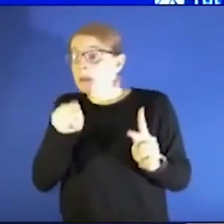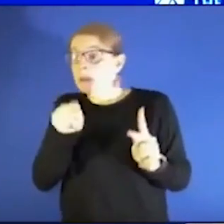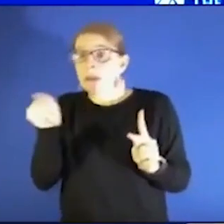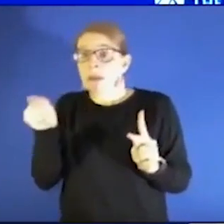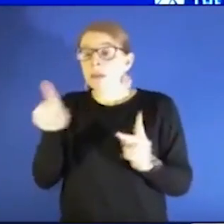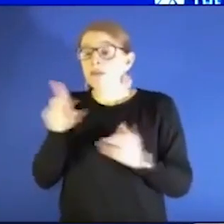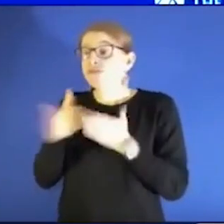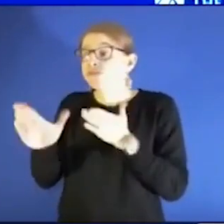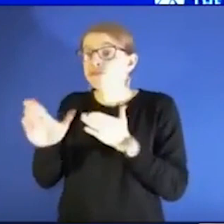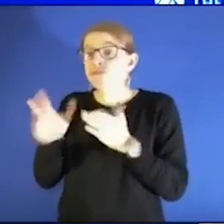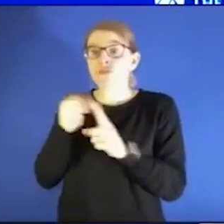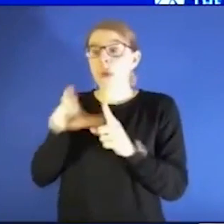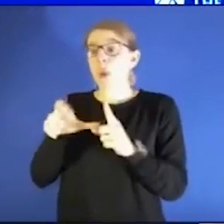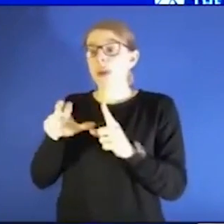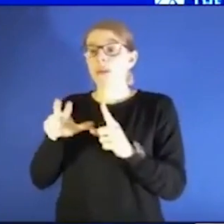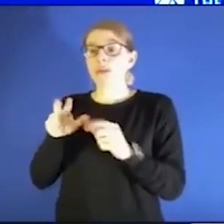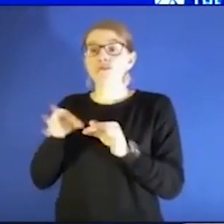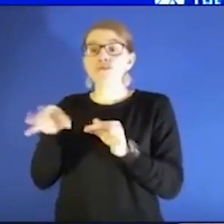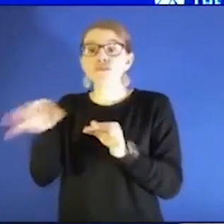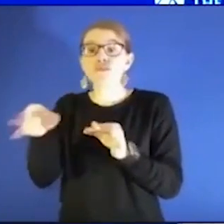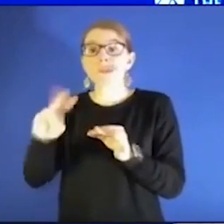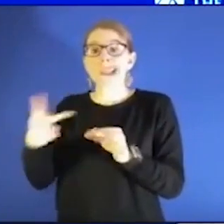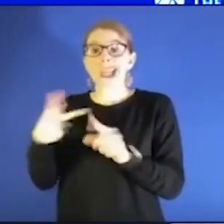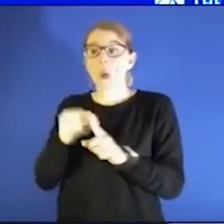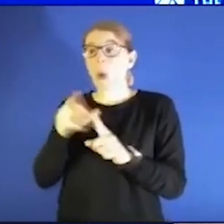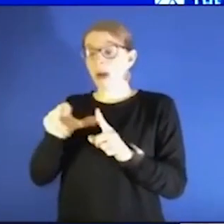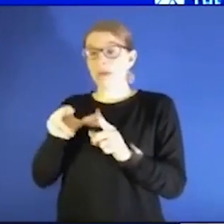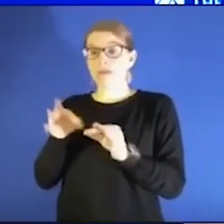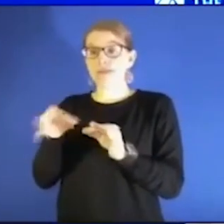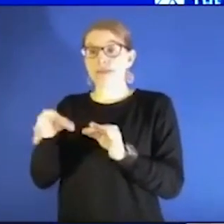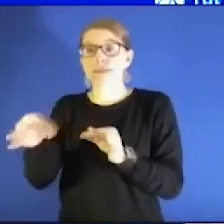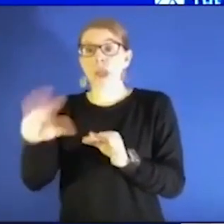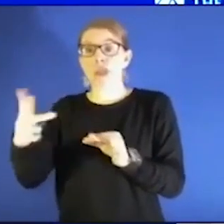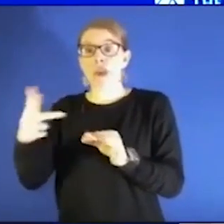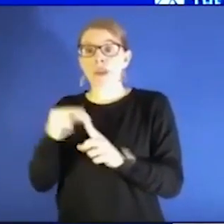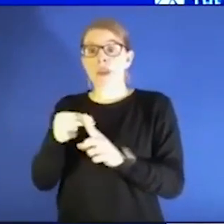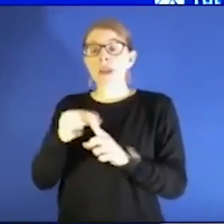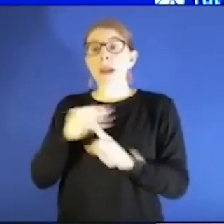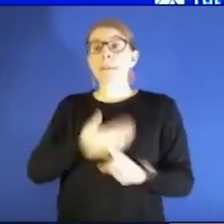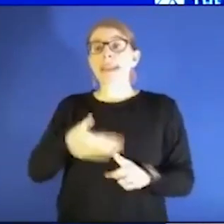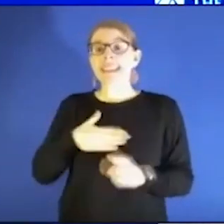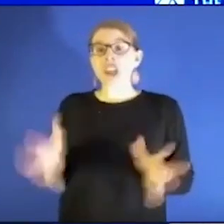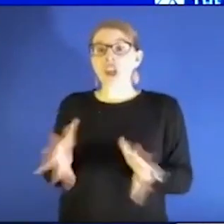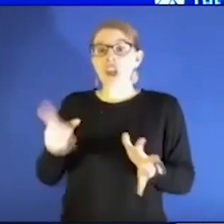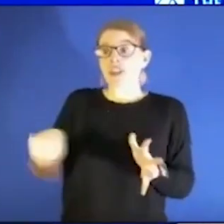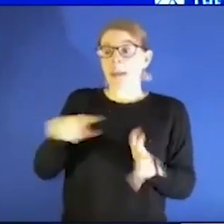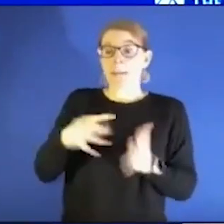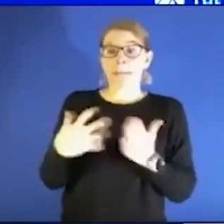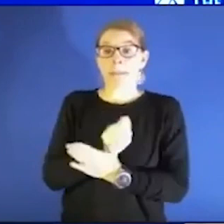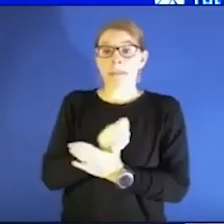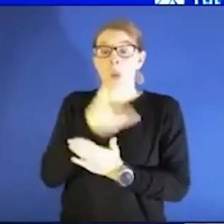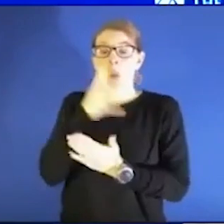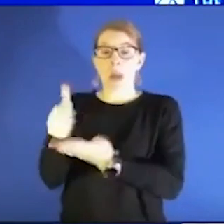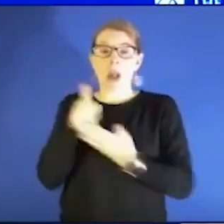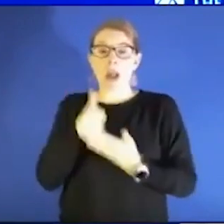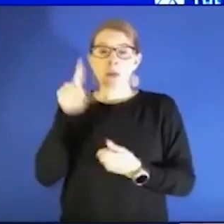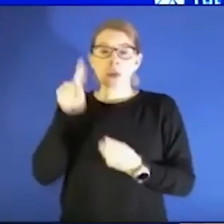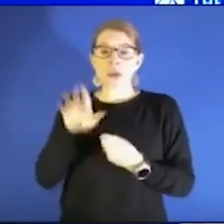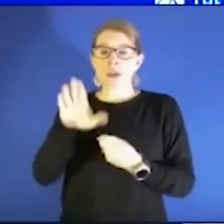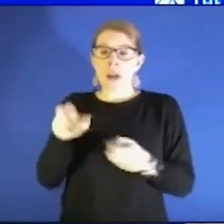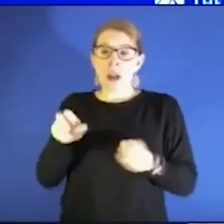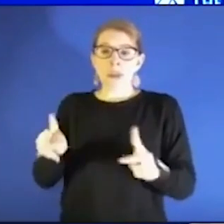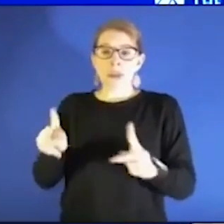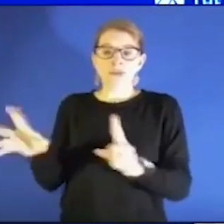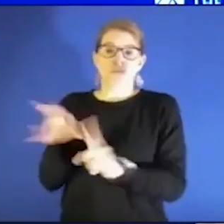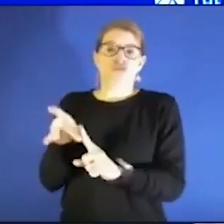meet criteria to get that additional dose, please encourage them to go do that. That will only help to reduce their chance of severe illness, and we know